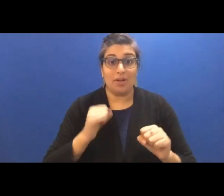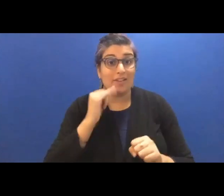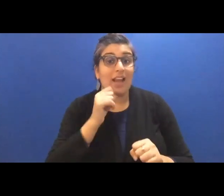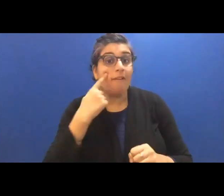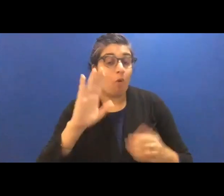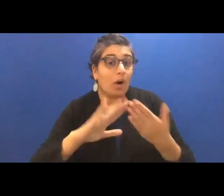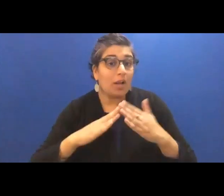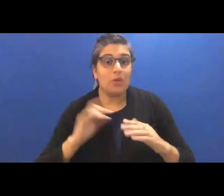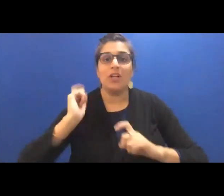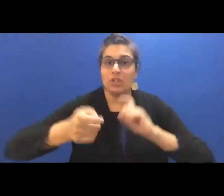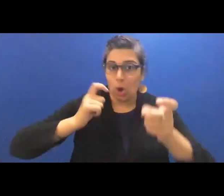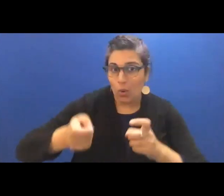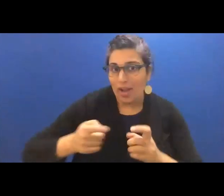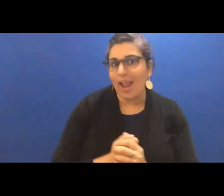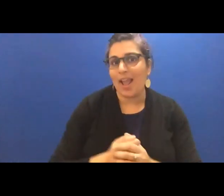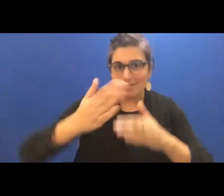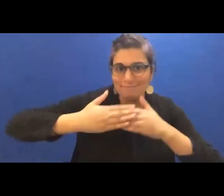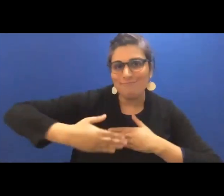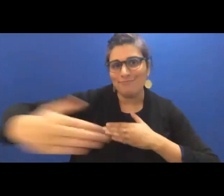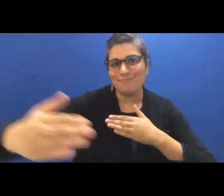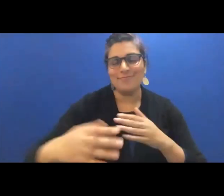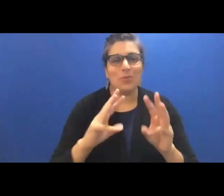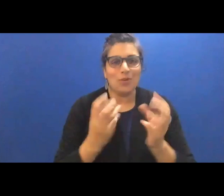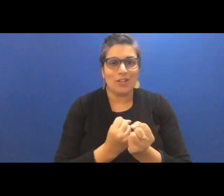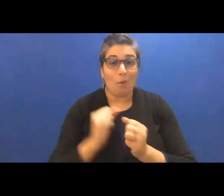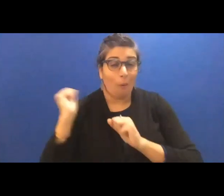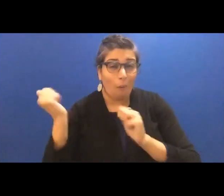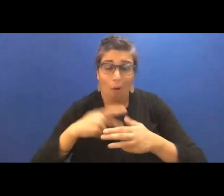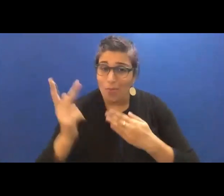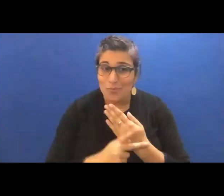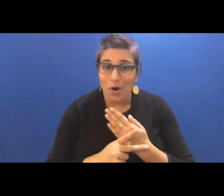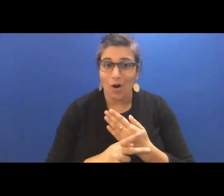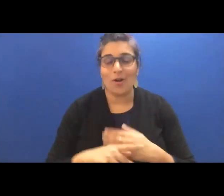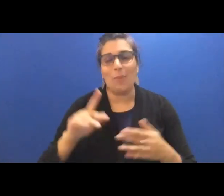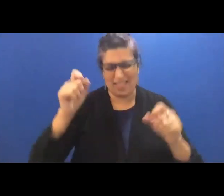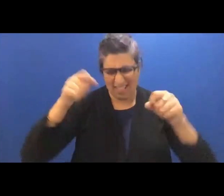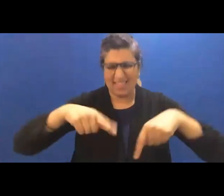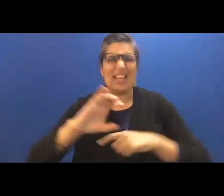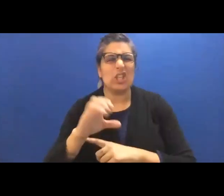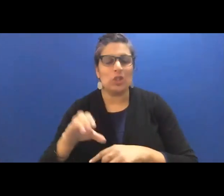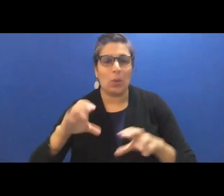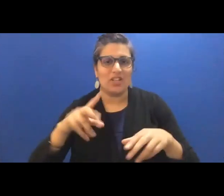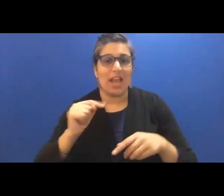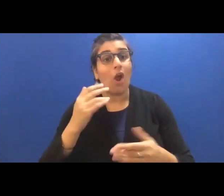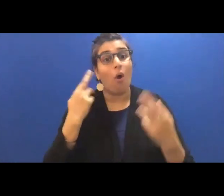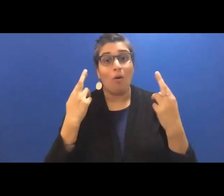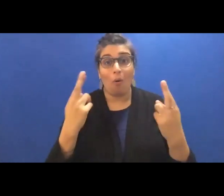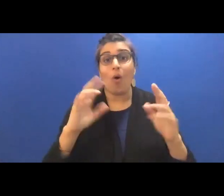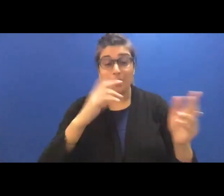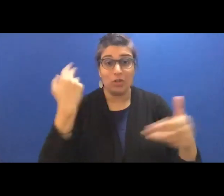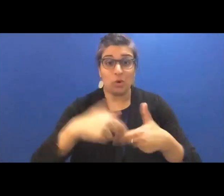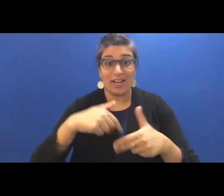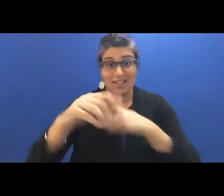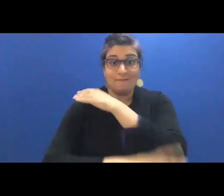You can donate to support many more years of the workshop and all of our programs at the link in the Zoom chat. And we hope you'll join us online this fall.